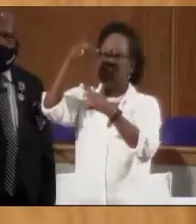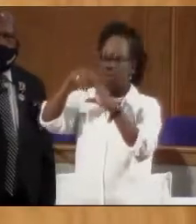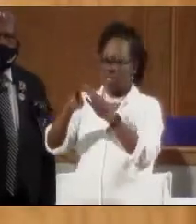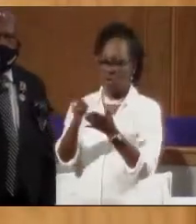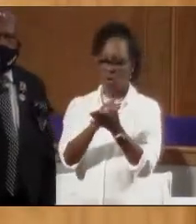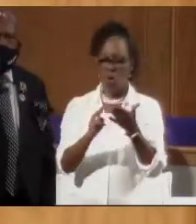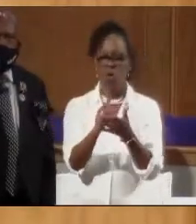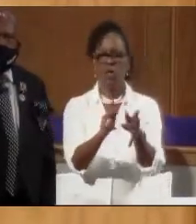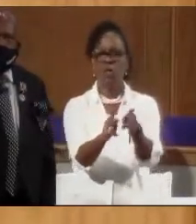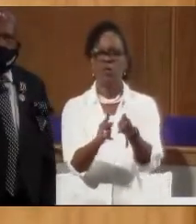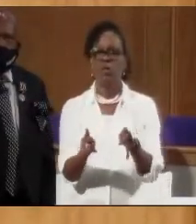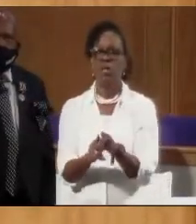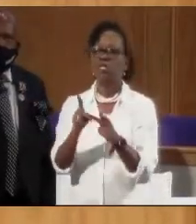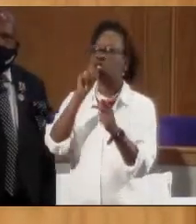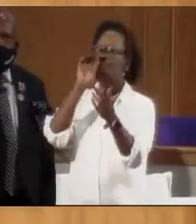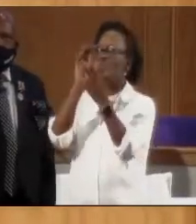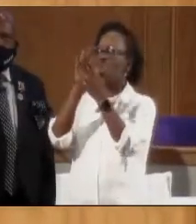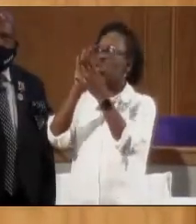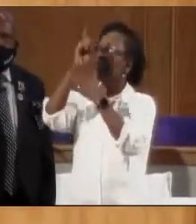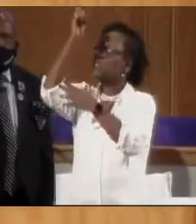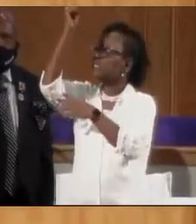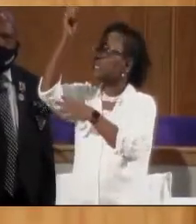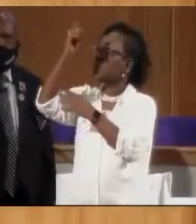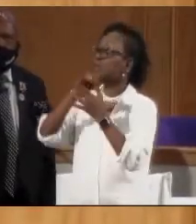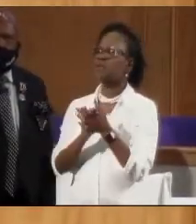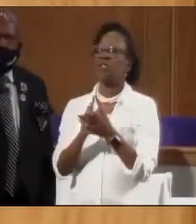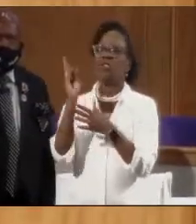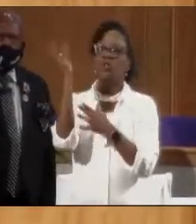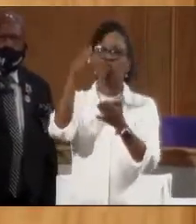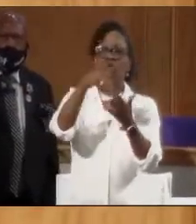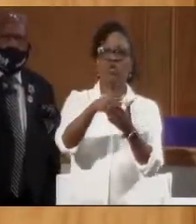sanctuary. Praise Him.